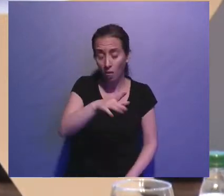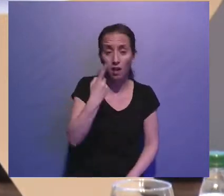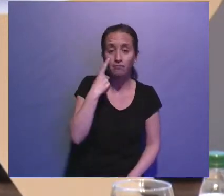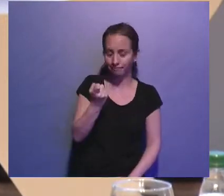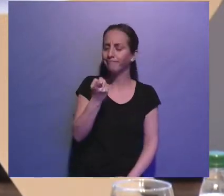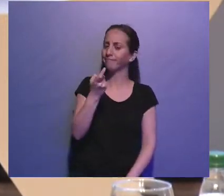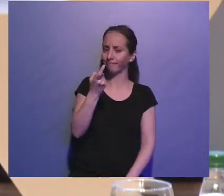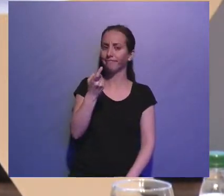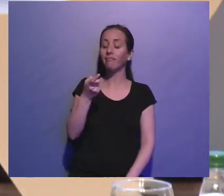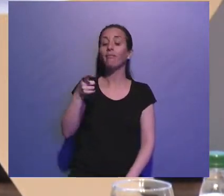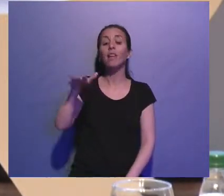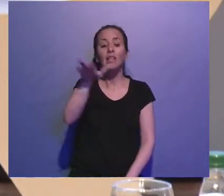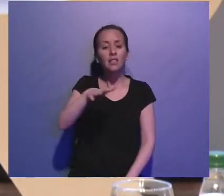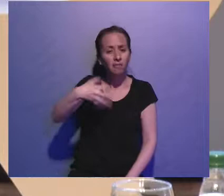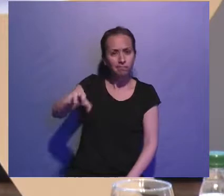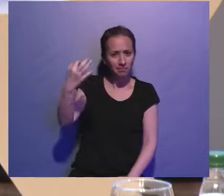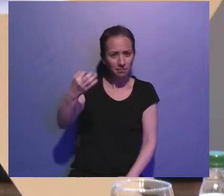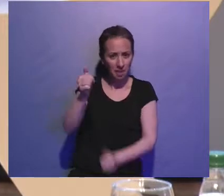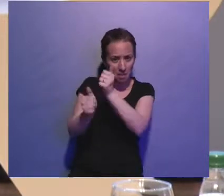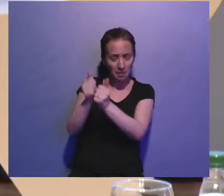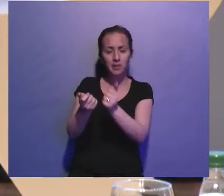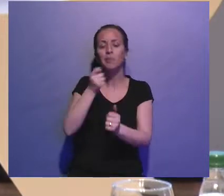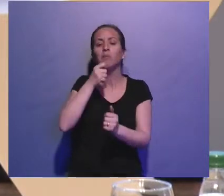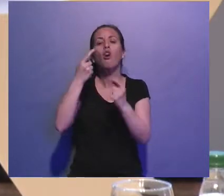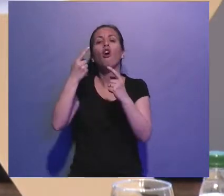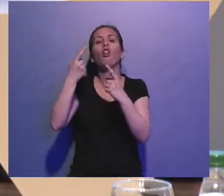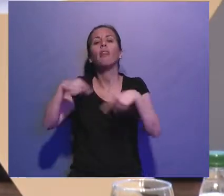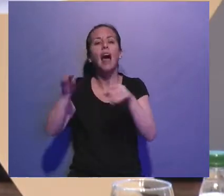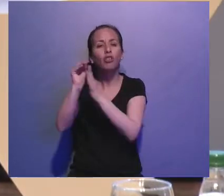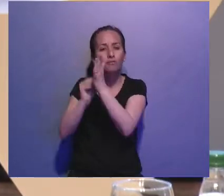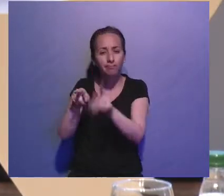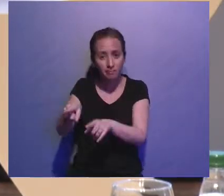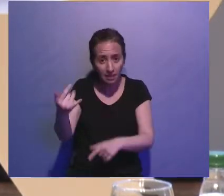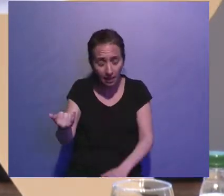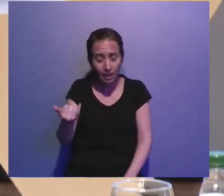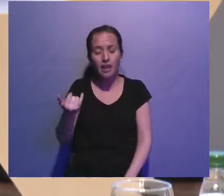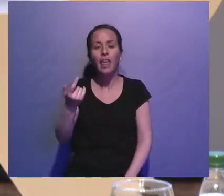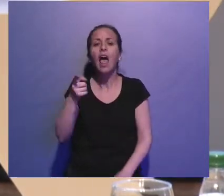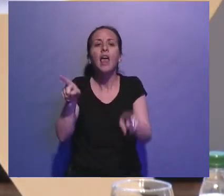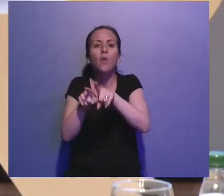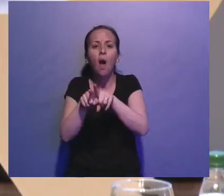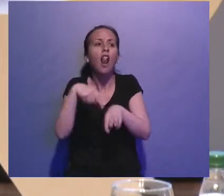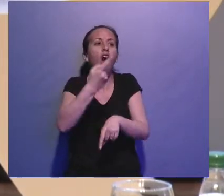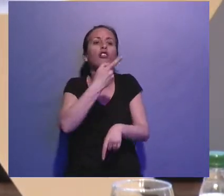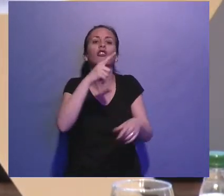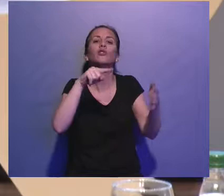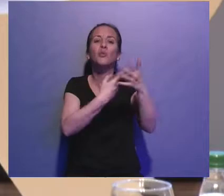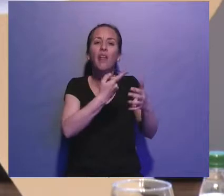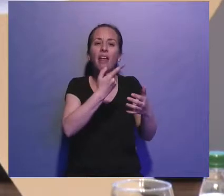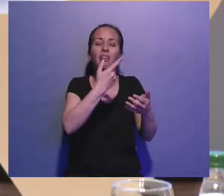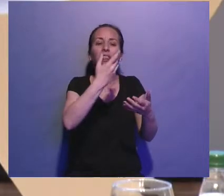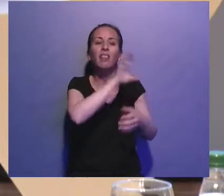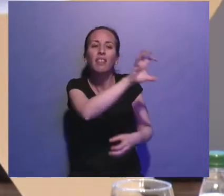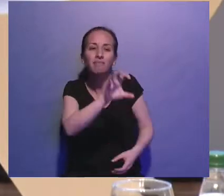were the same as they were facing inside their city departments to use data. So the city staff decided to start attending